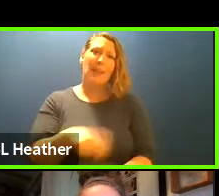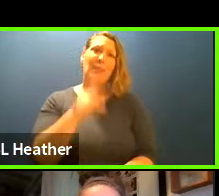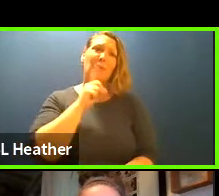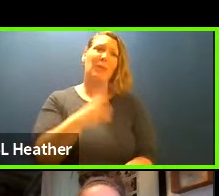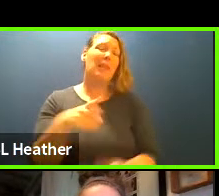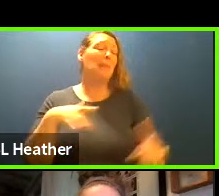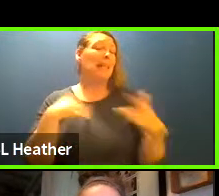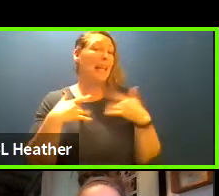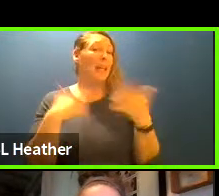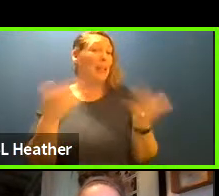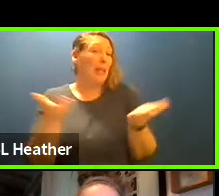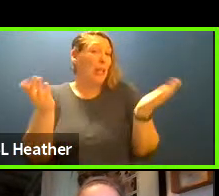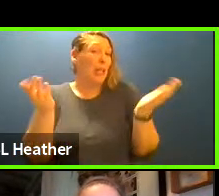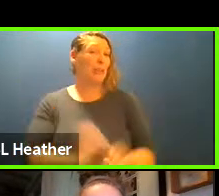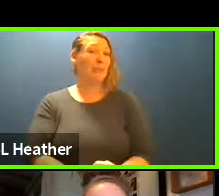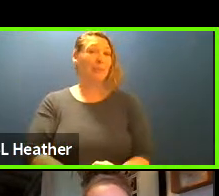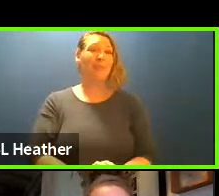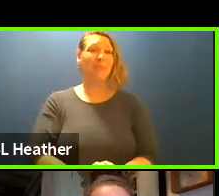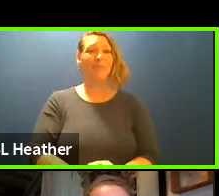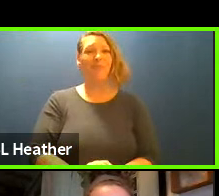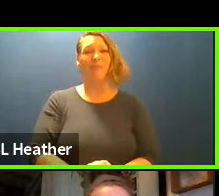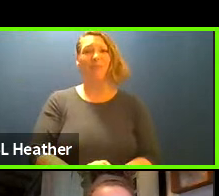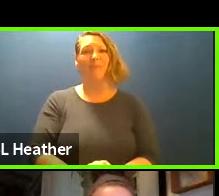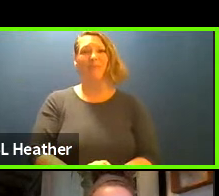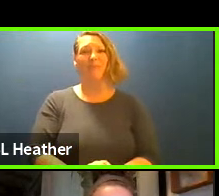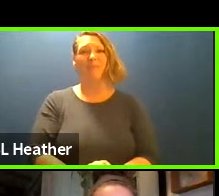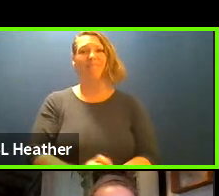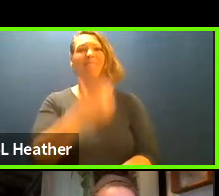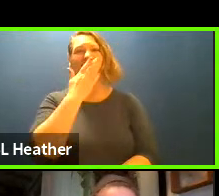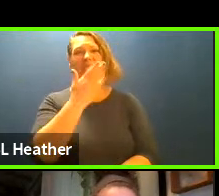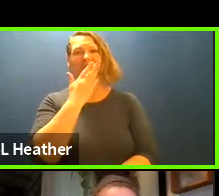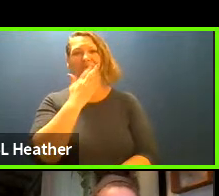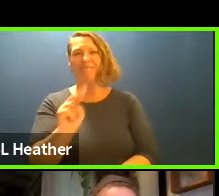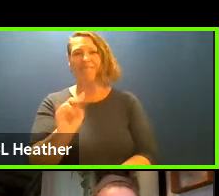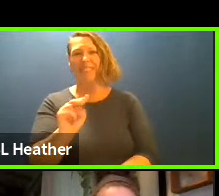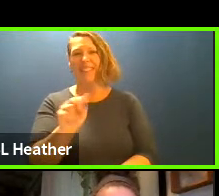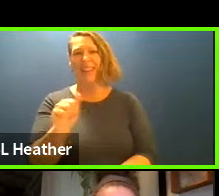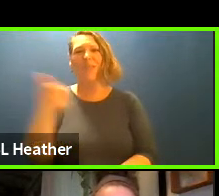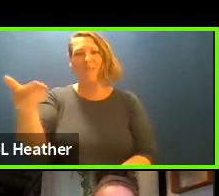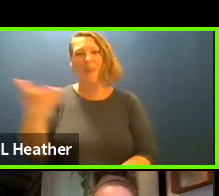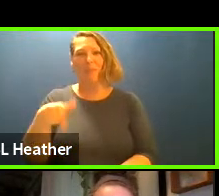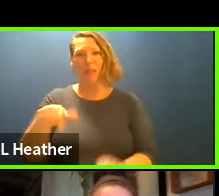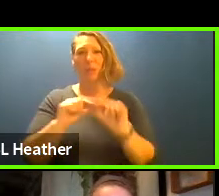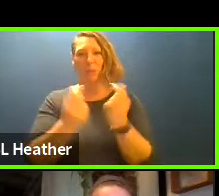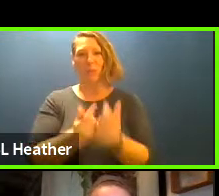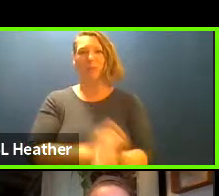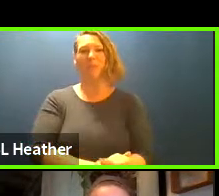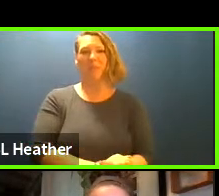excited to be here. Thank you, Nina, and welcome to the group.